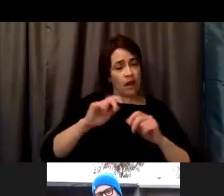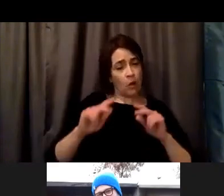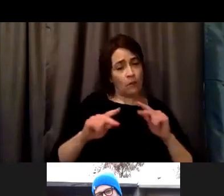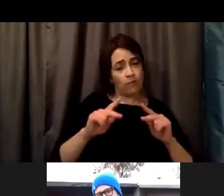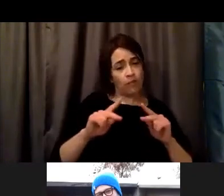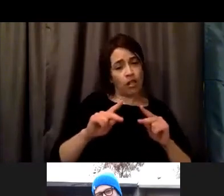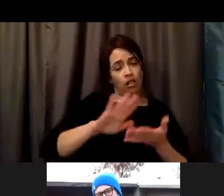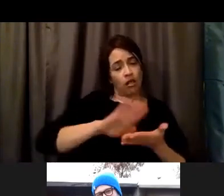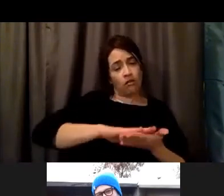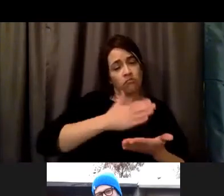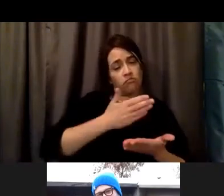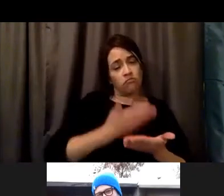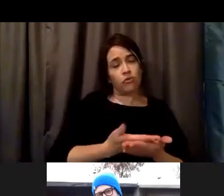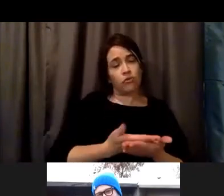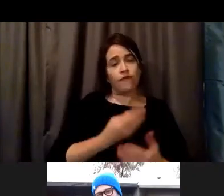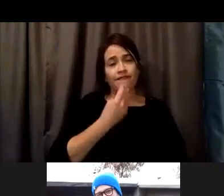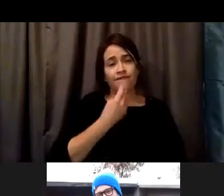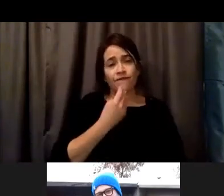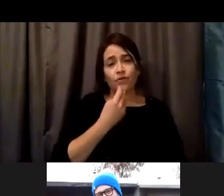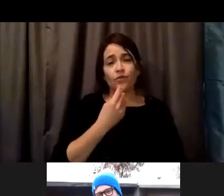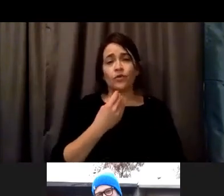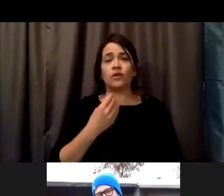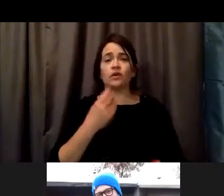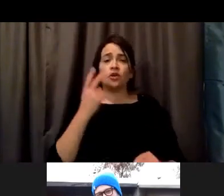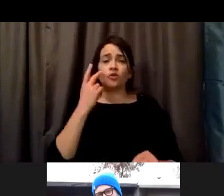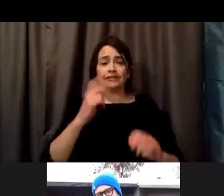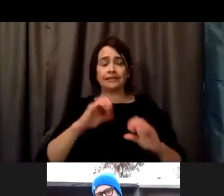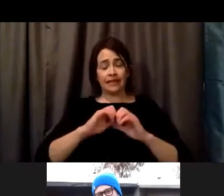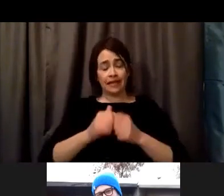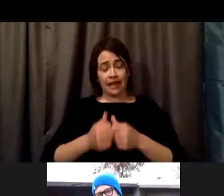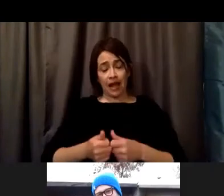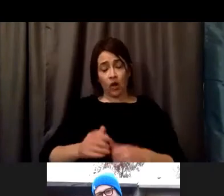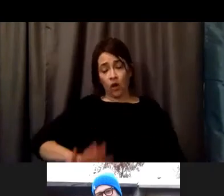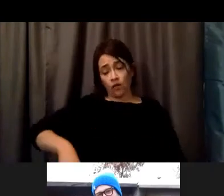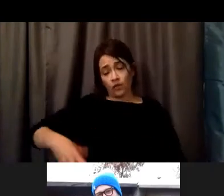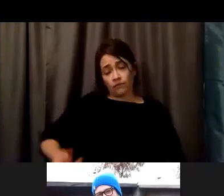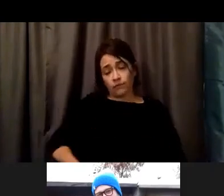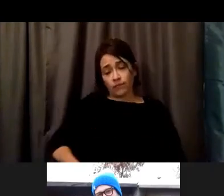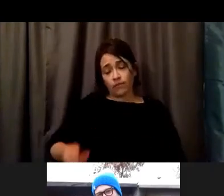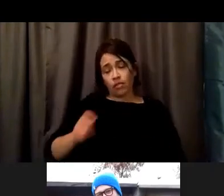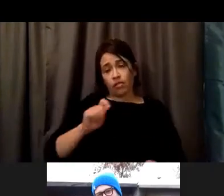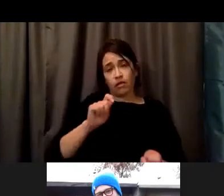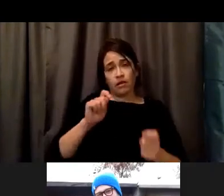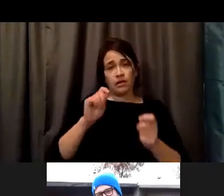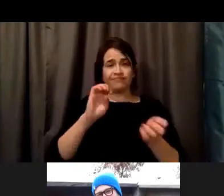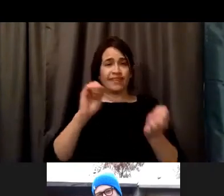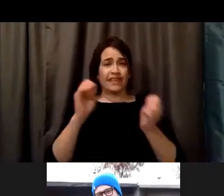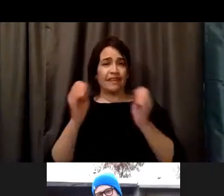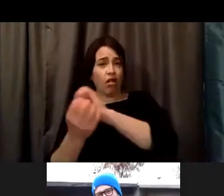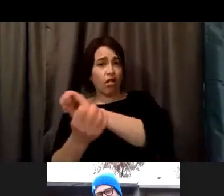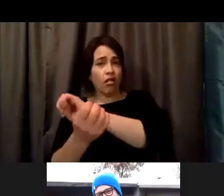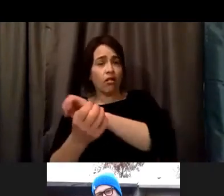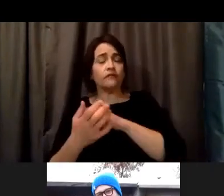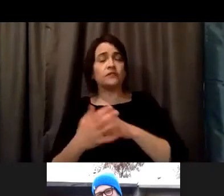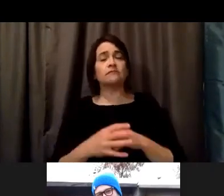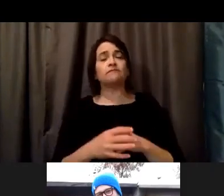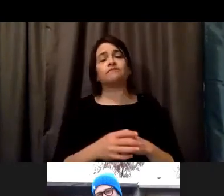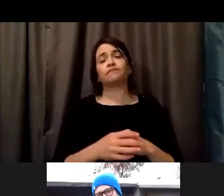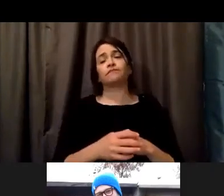people came from, how the Khmer people evolved, the Chinese influence of foreigners influencing Cambodian culture and